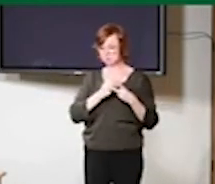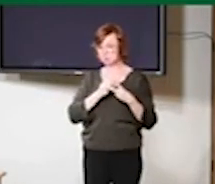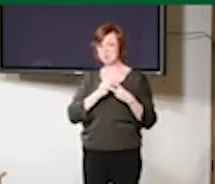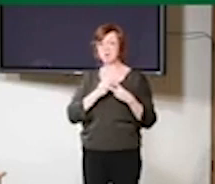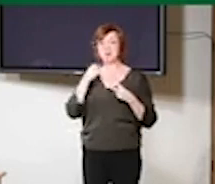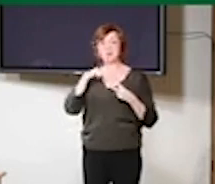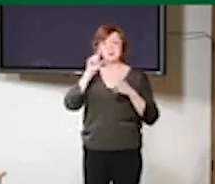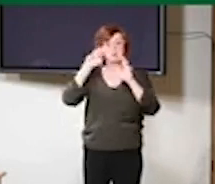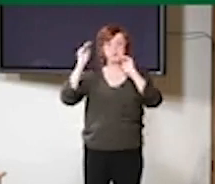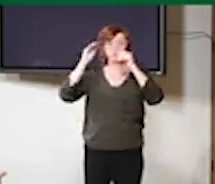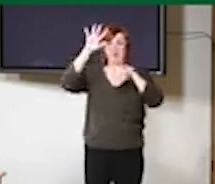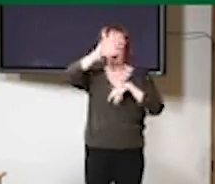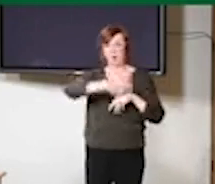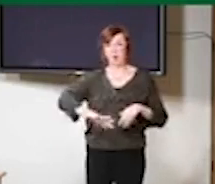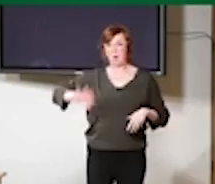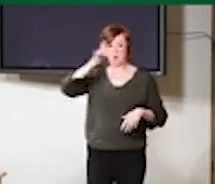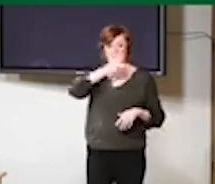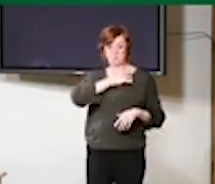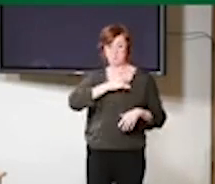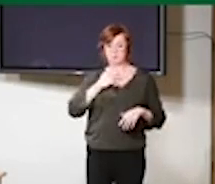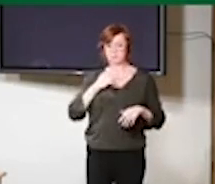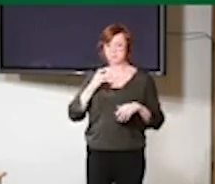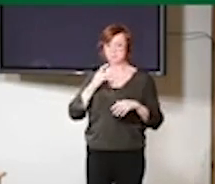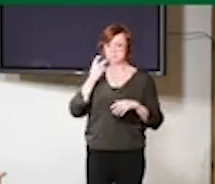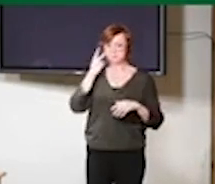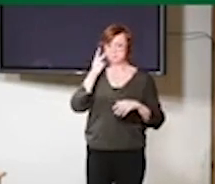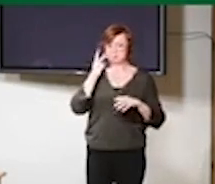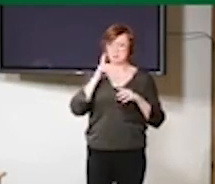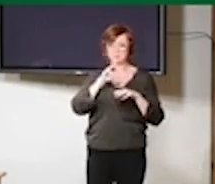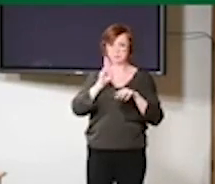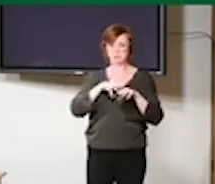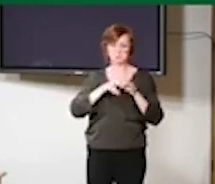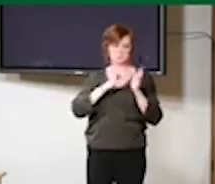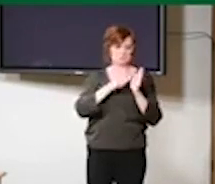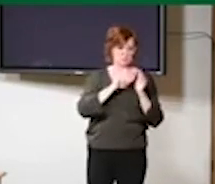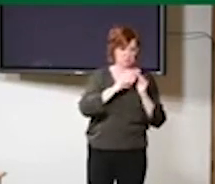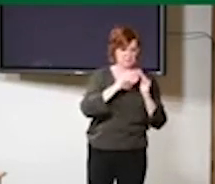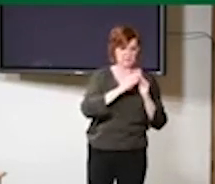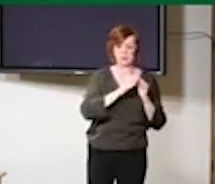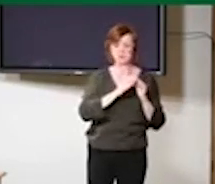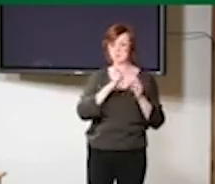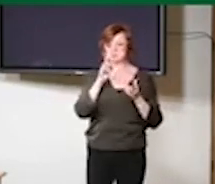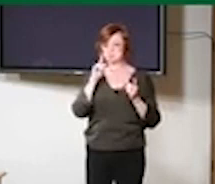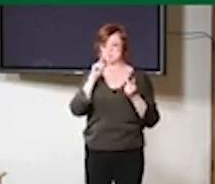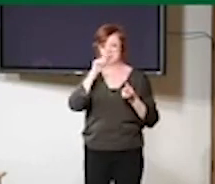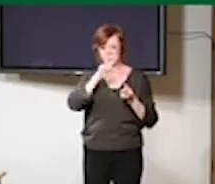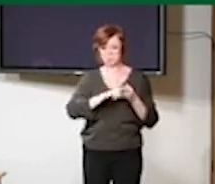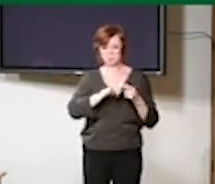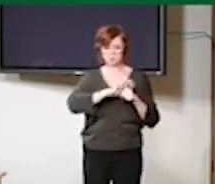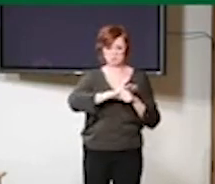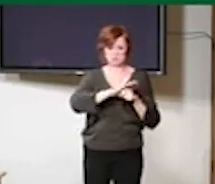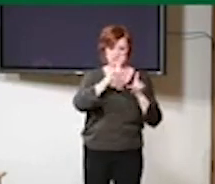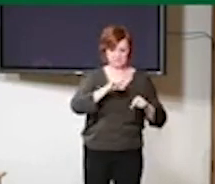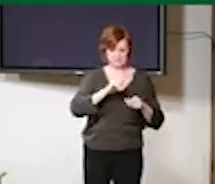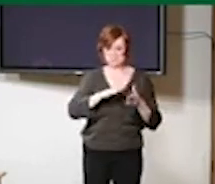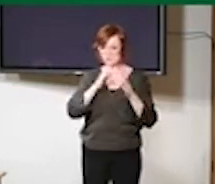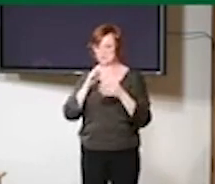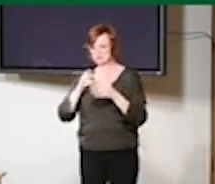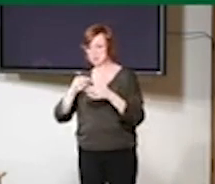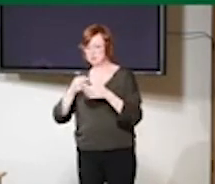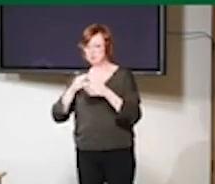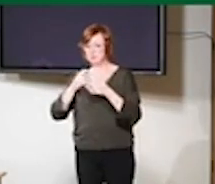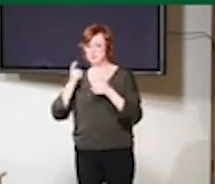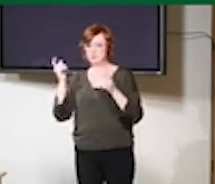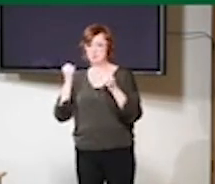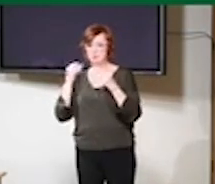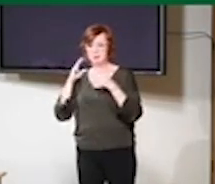province, the population numbers vary, so the testing numbers vary, but the testing rate may not be that different. But I will